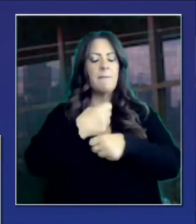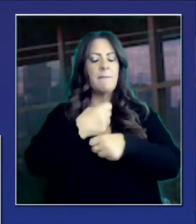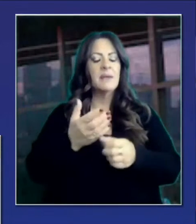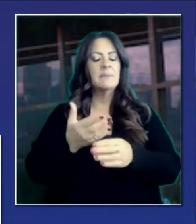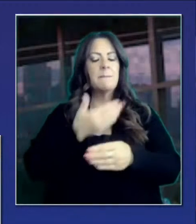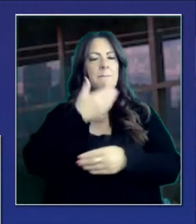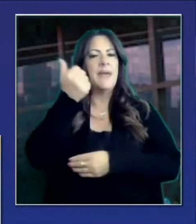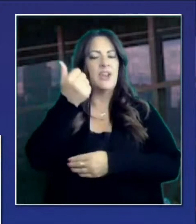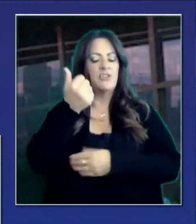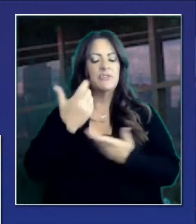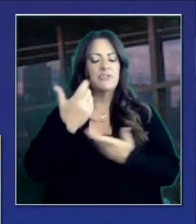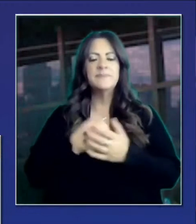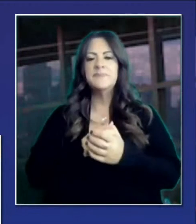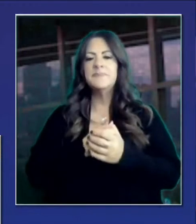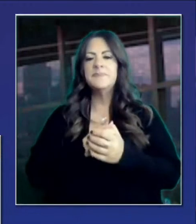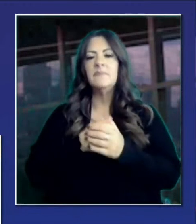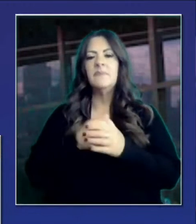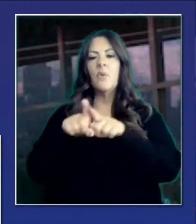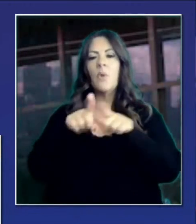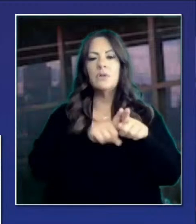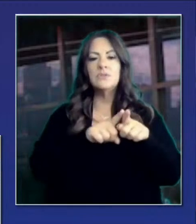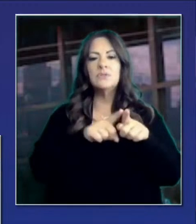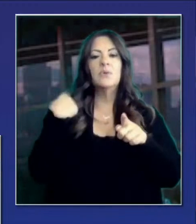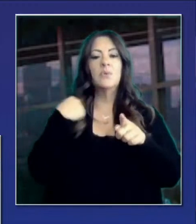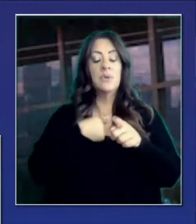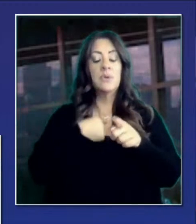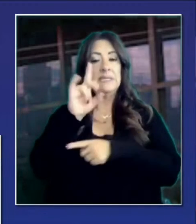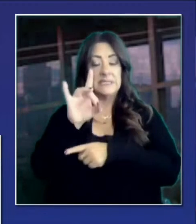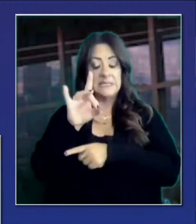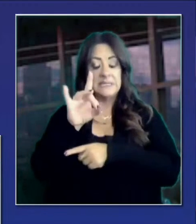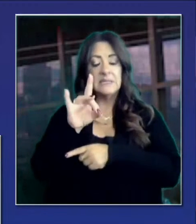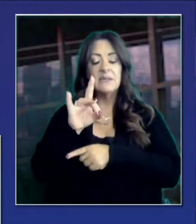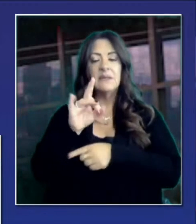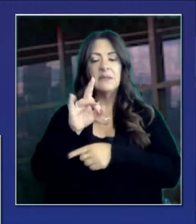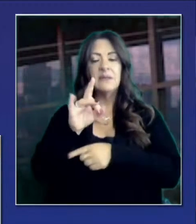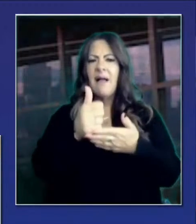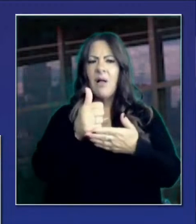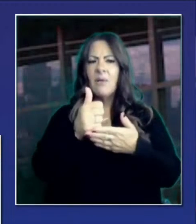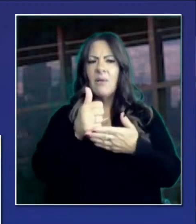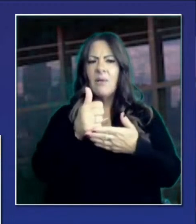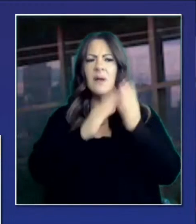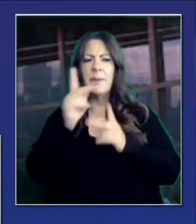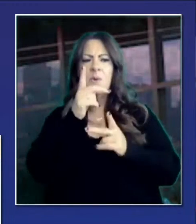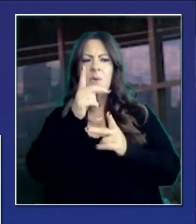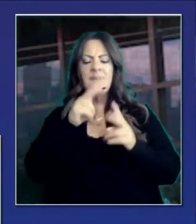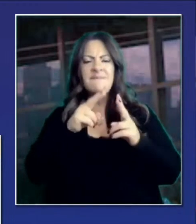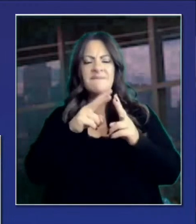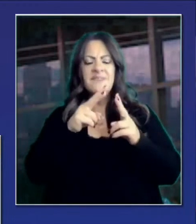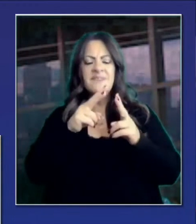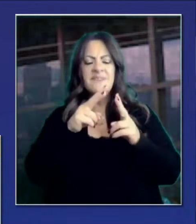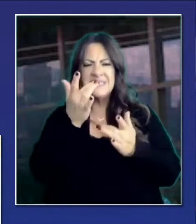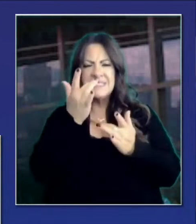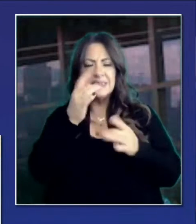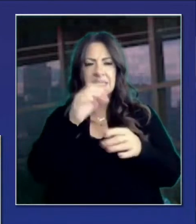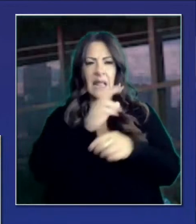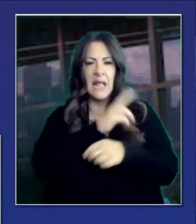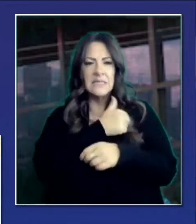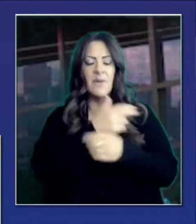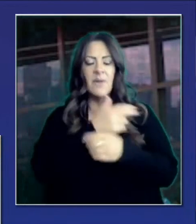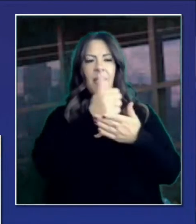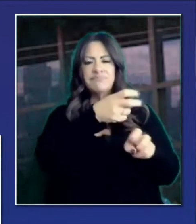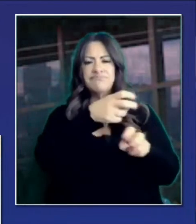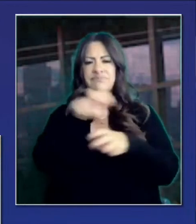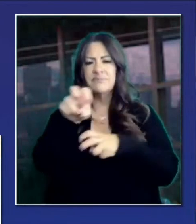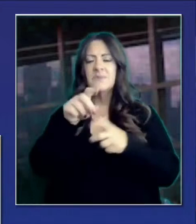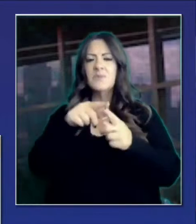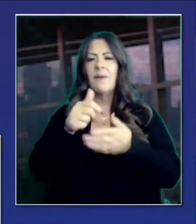made progress. We also have been able to transfer critical patients in the hospital, again, part of the regional understanding, the mutual